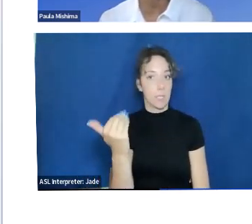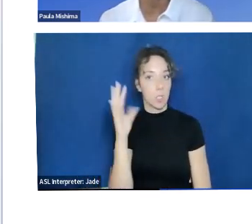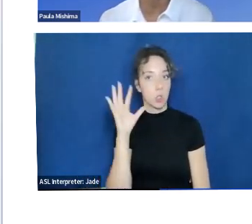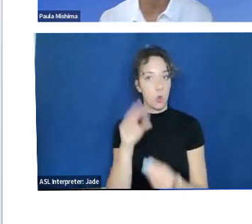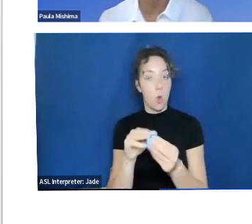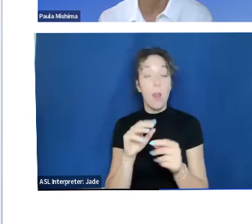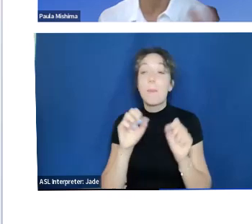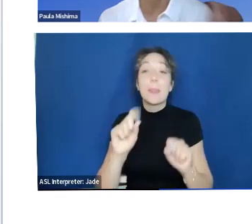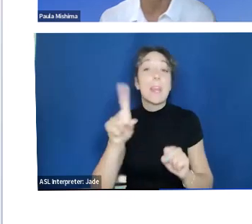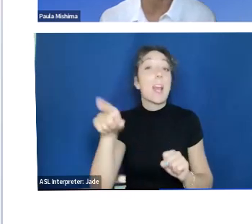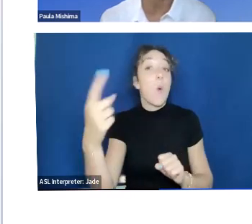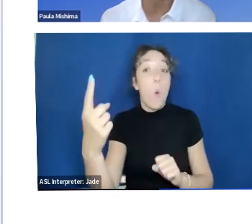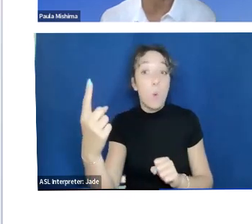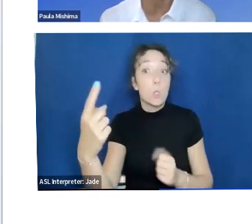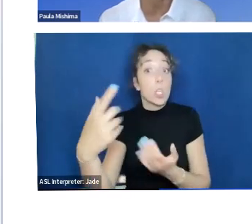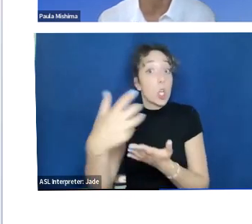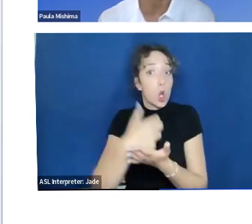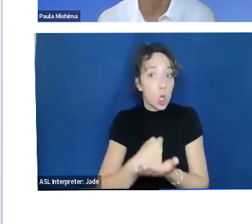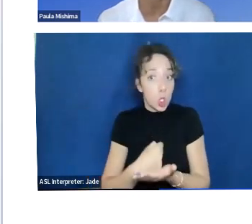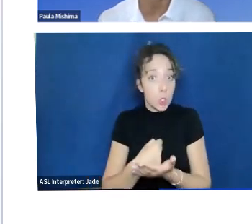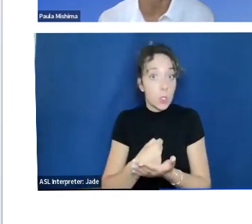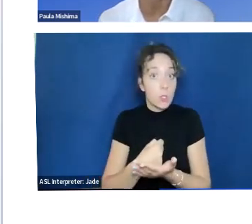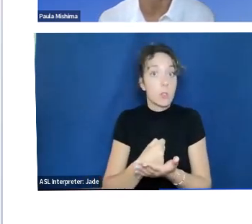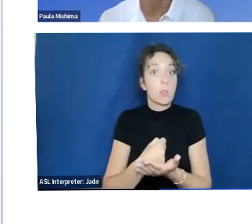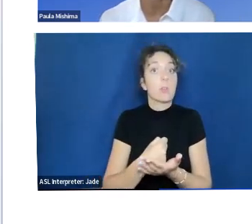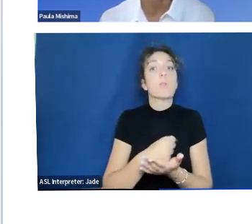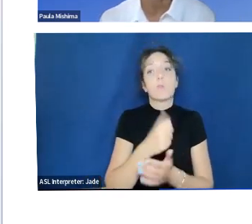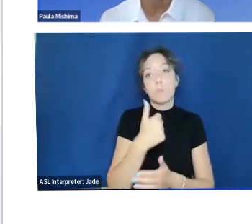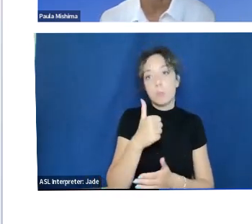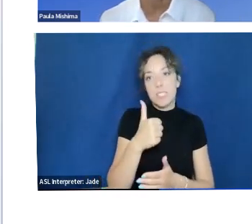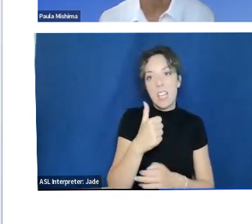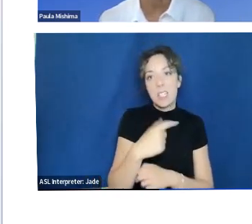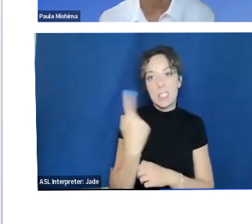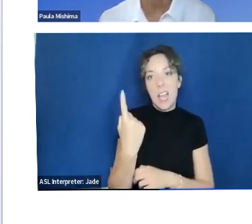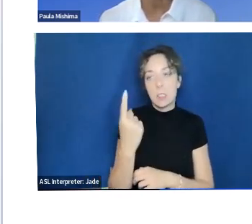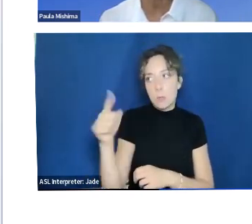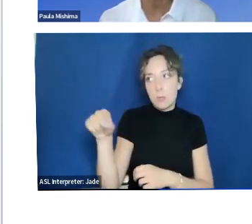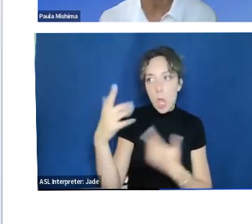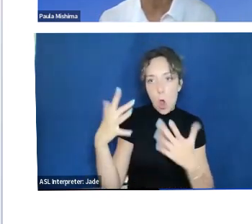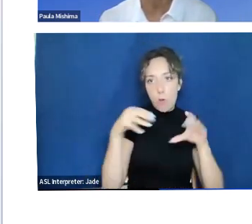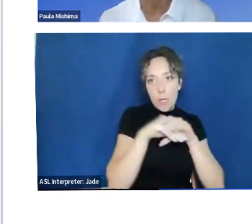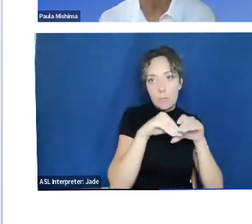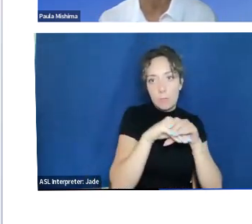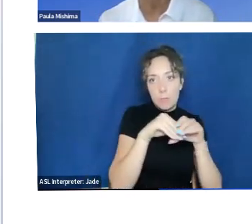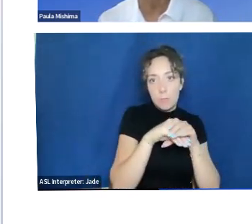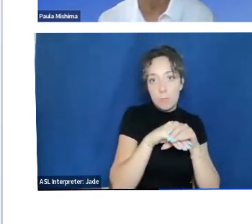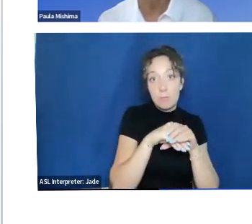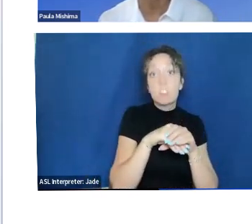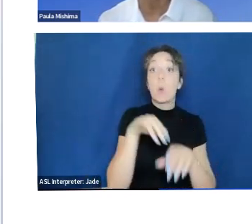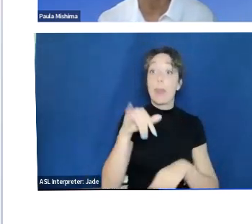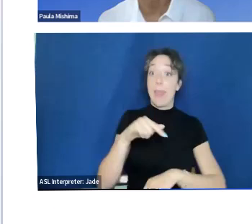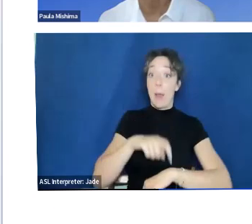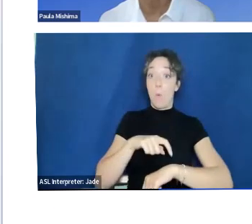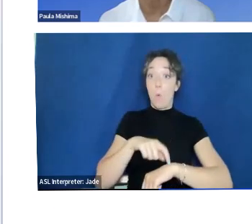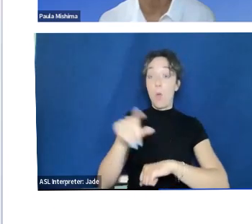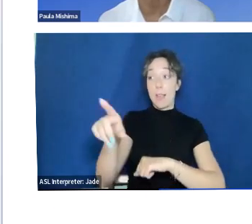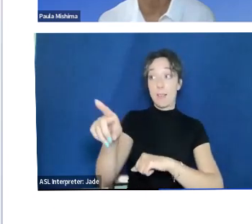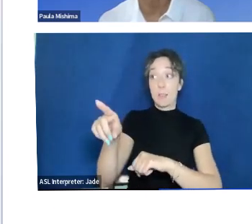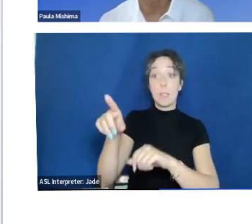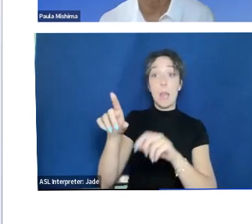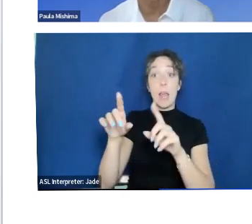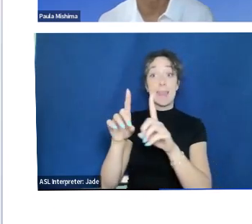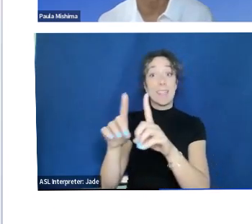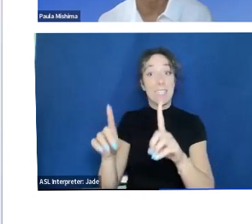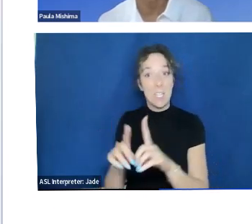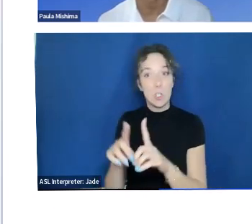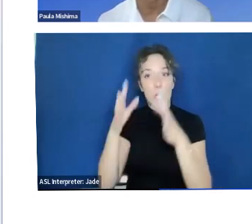can only earn, and they only did earn, 10 AR days. And at this point, it's up to the district how they